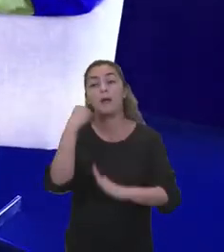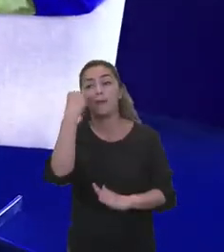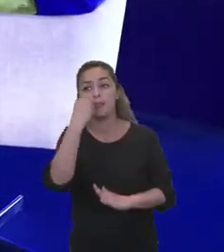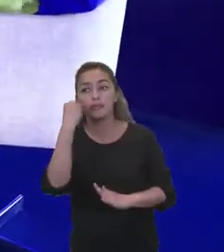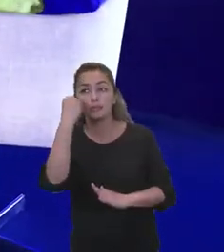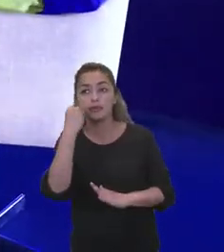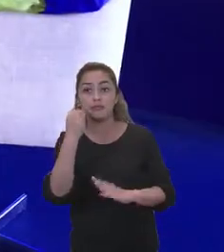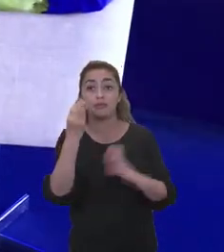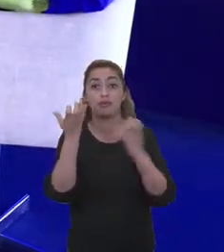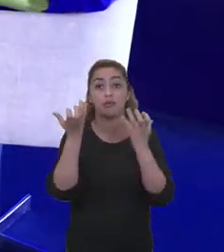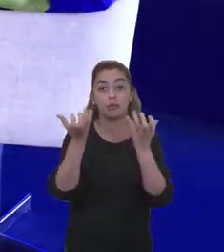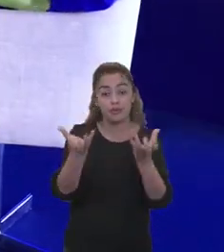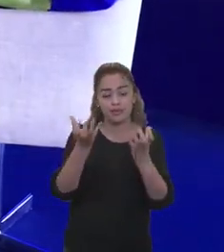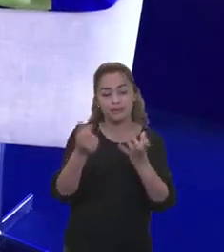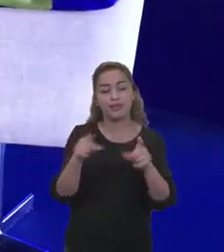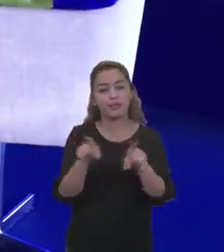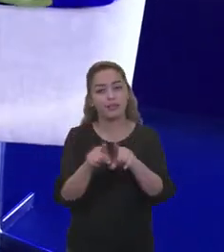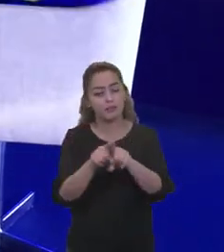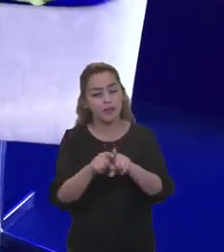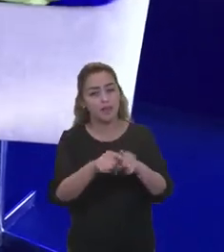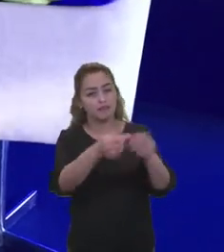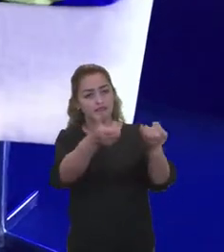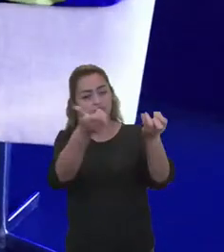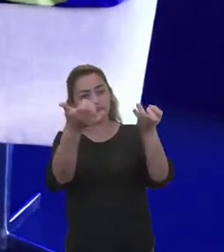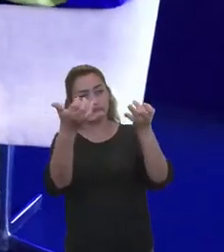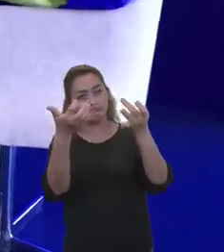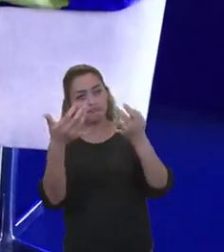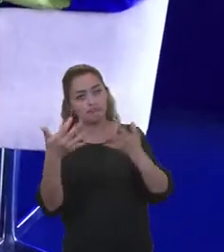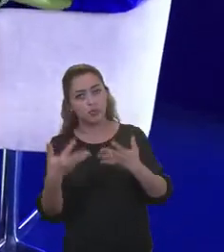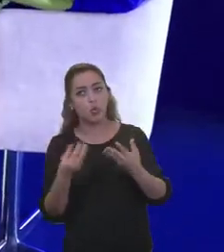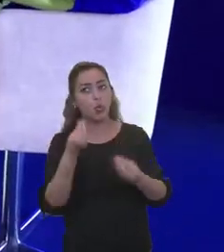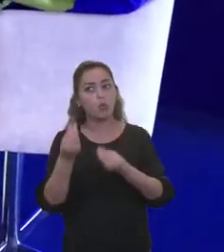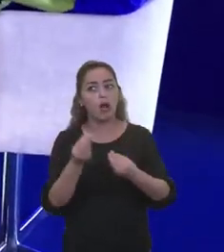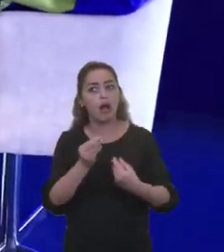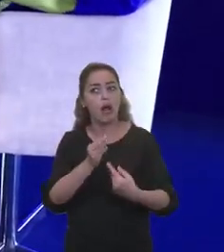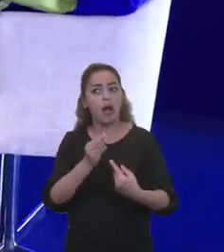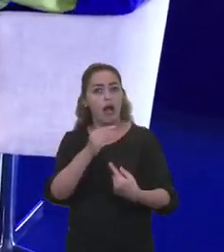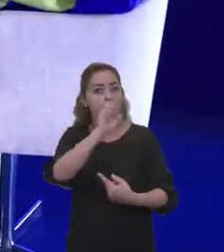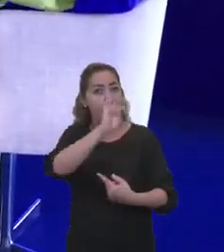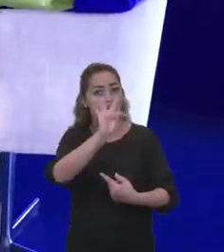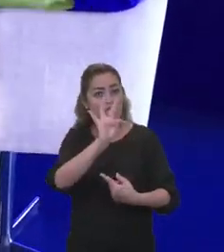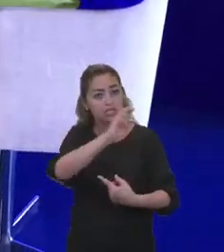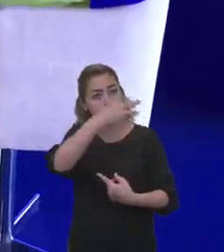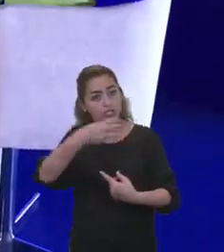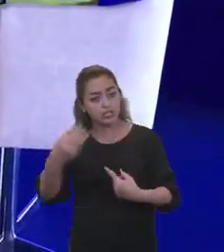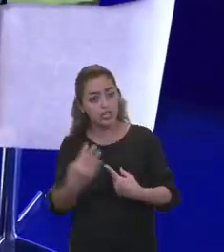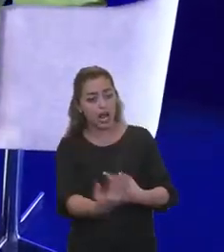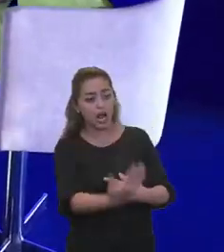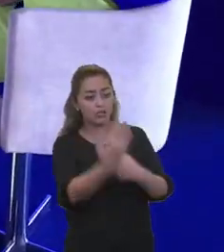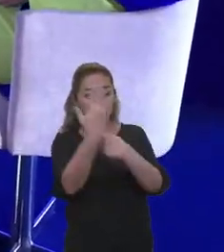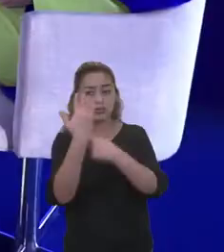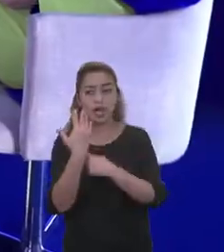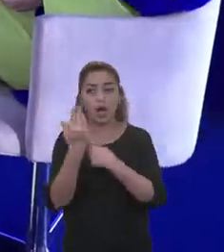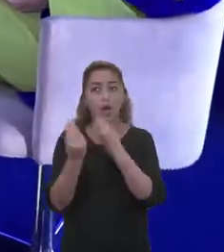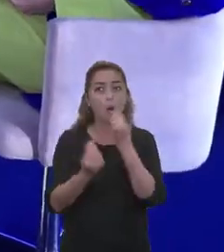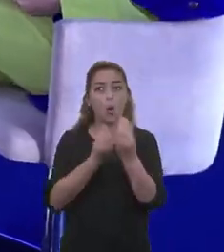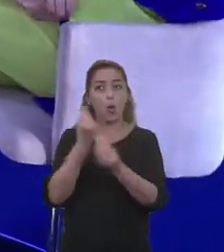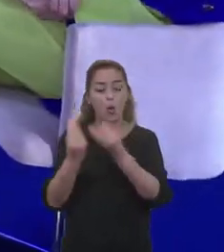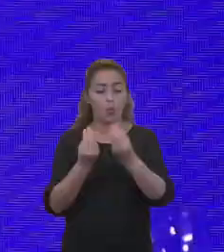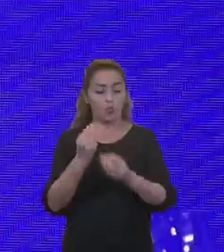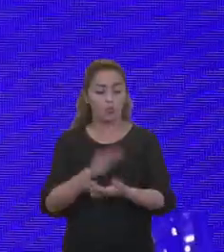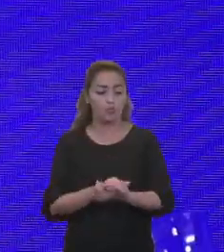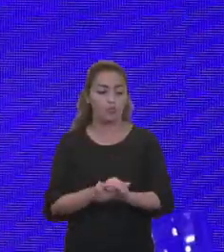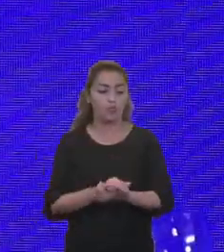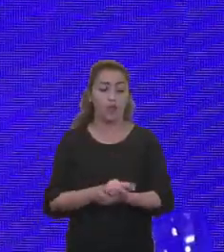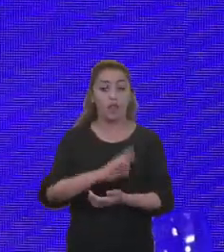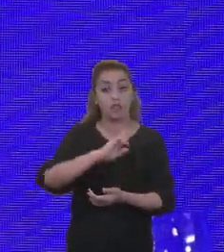make people more closer together and with more opportunities. So please tell us, how can a company like TIM to